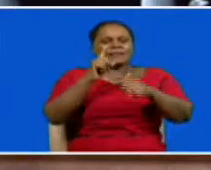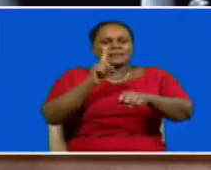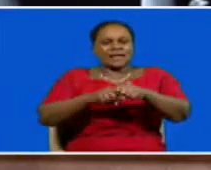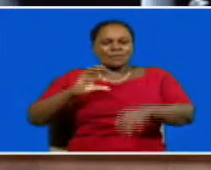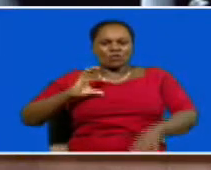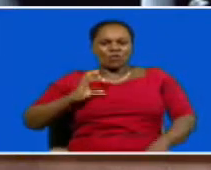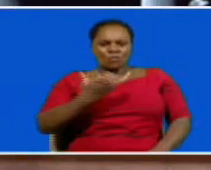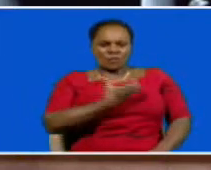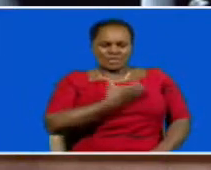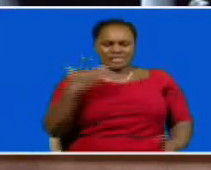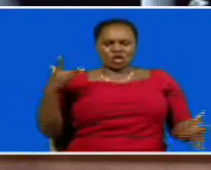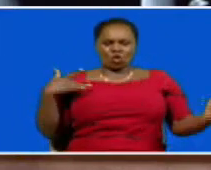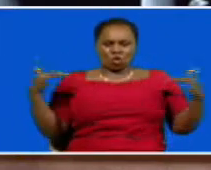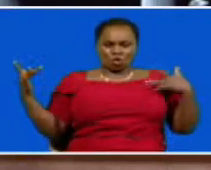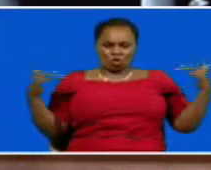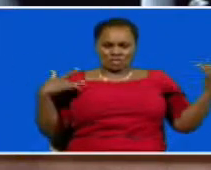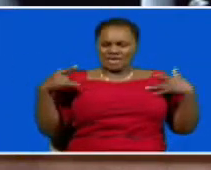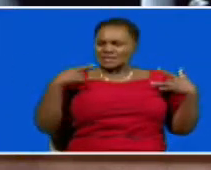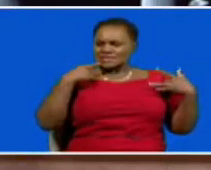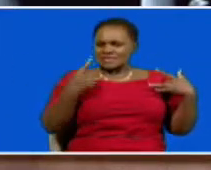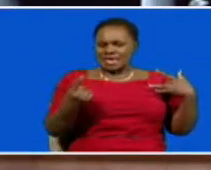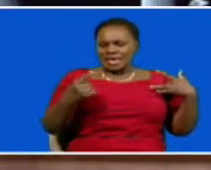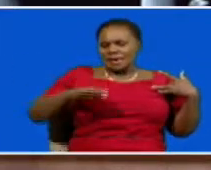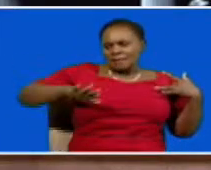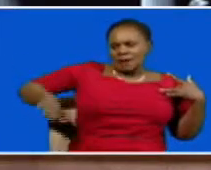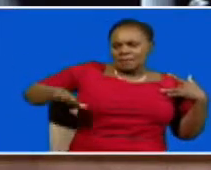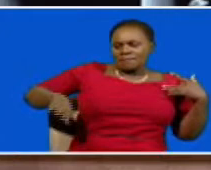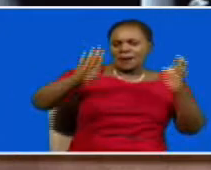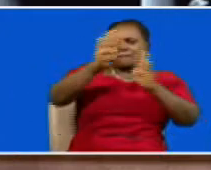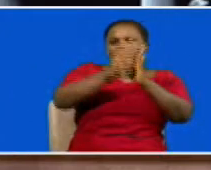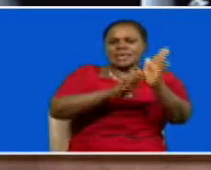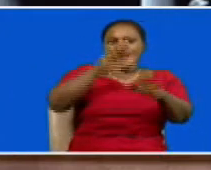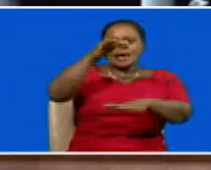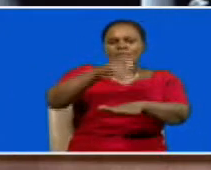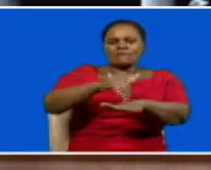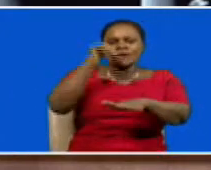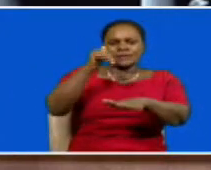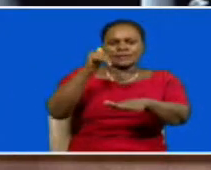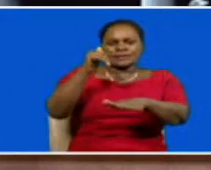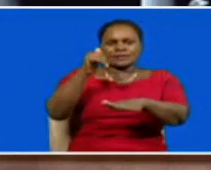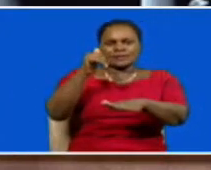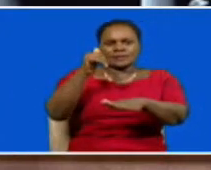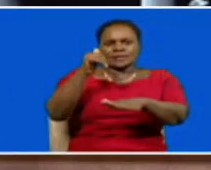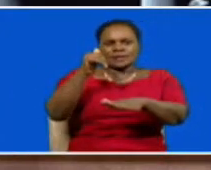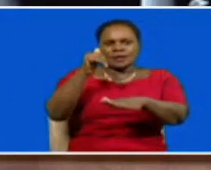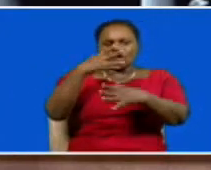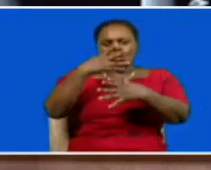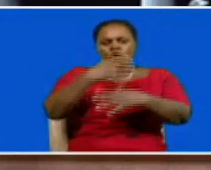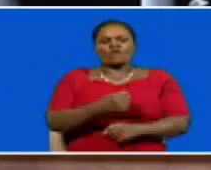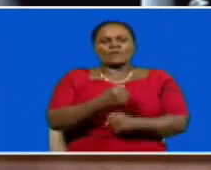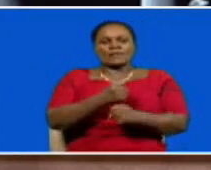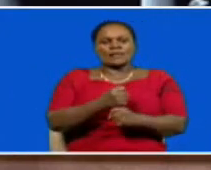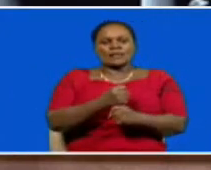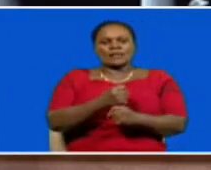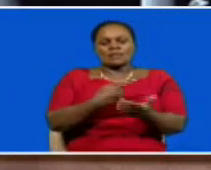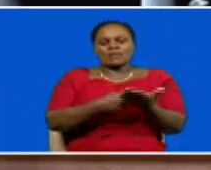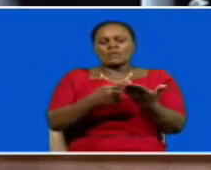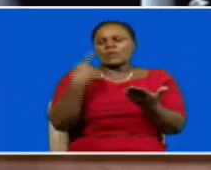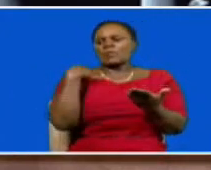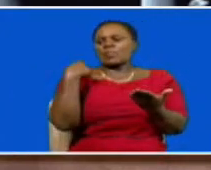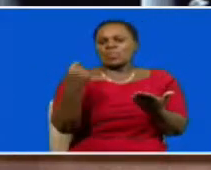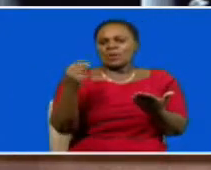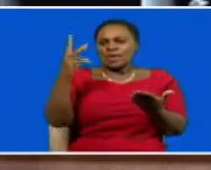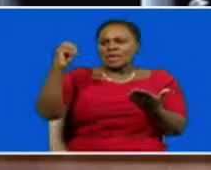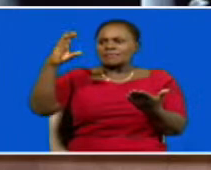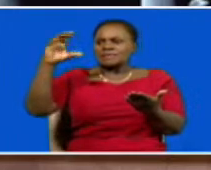committee expressed its concern over the pending bills which are affecting investor confidence. In the last couple of weeks,